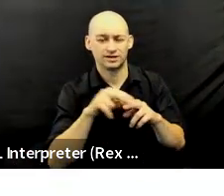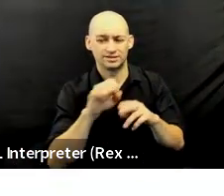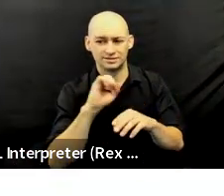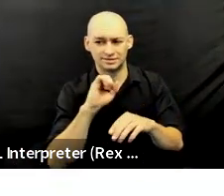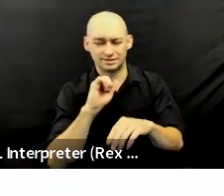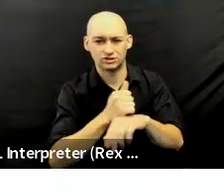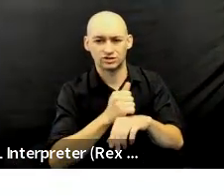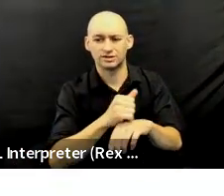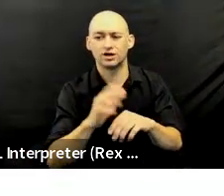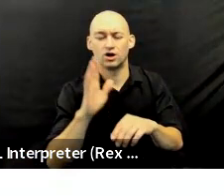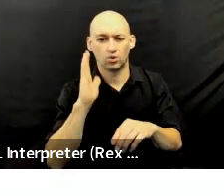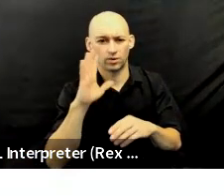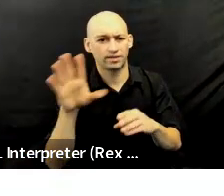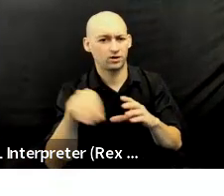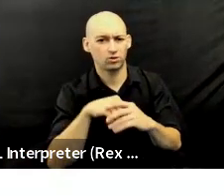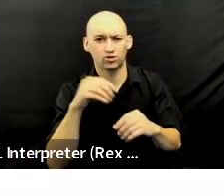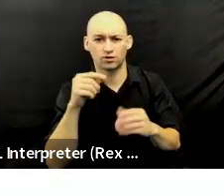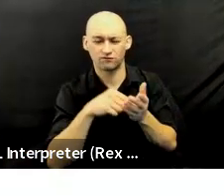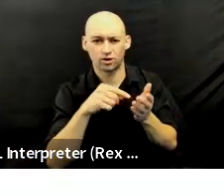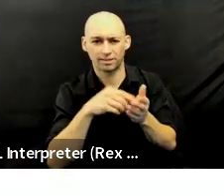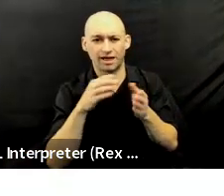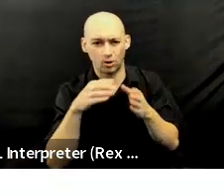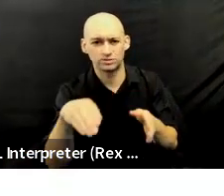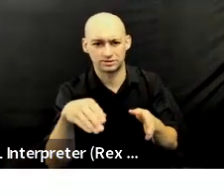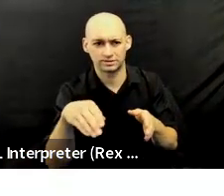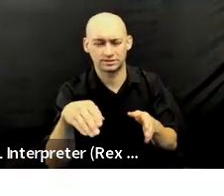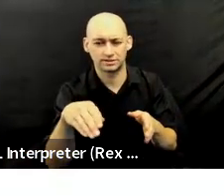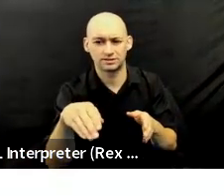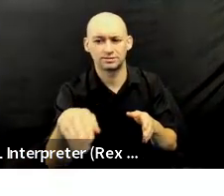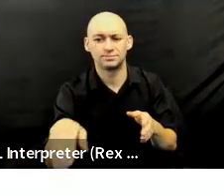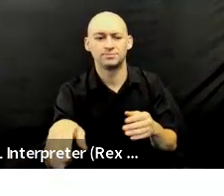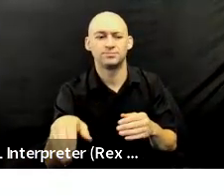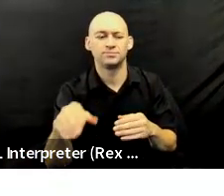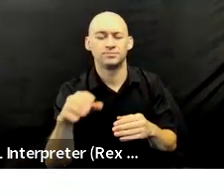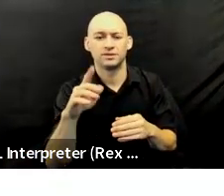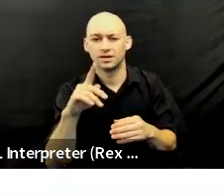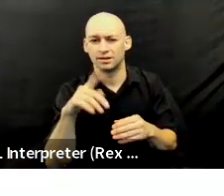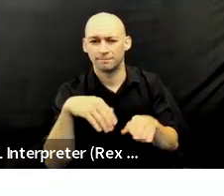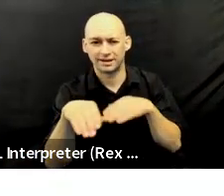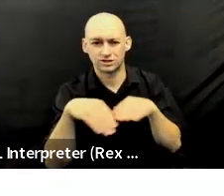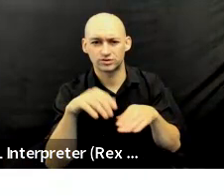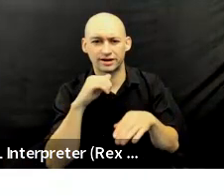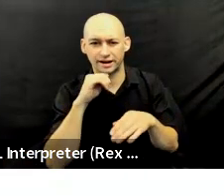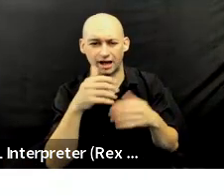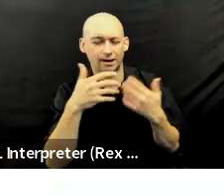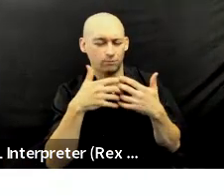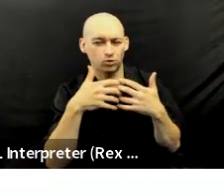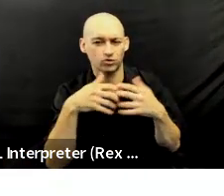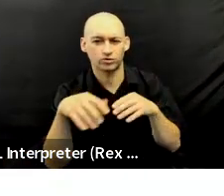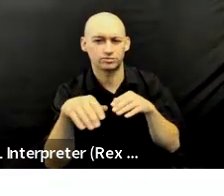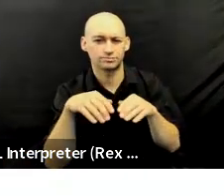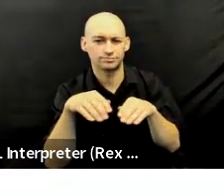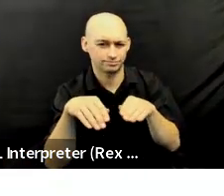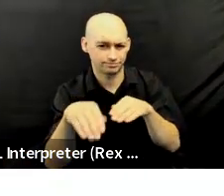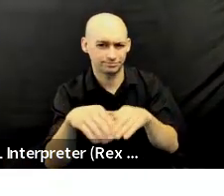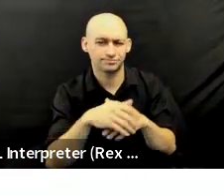affordable housing and an installation of a 3-mile pathway for pedestrians and non-motorized transportation. And we gave them